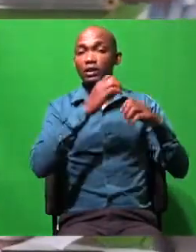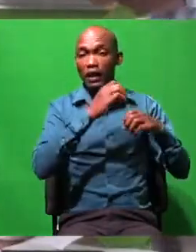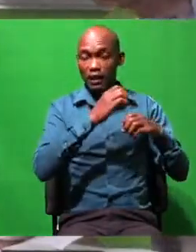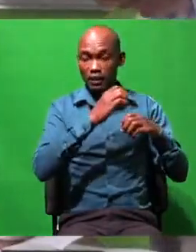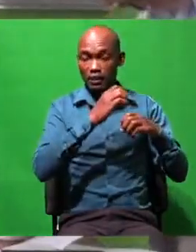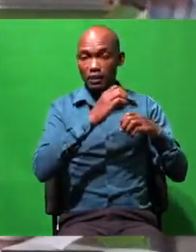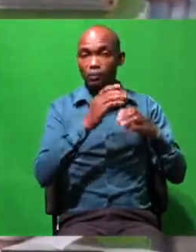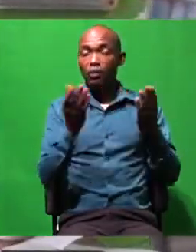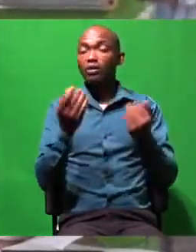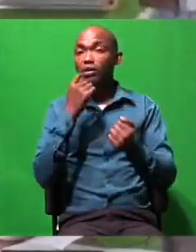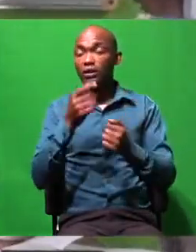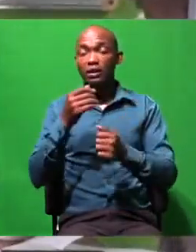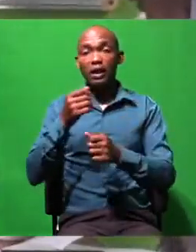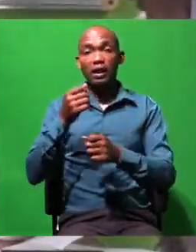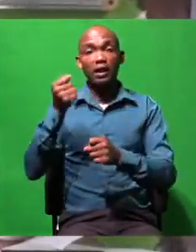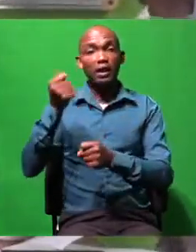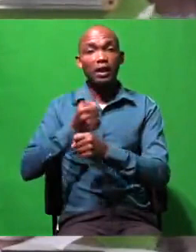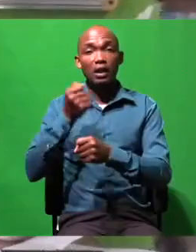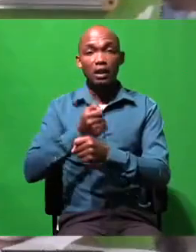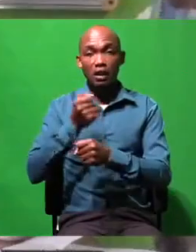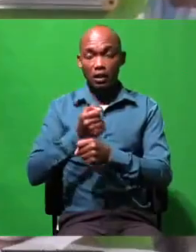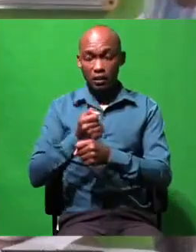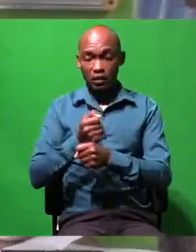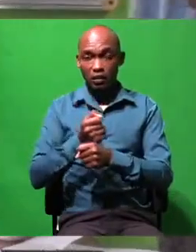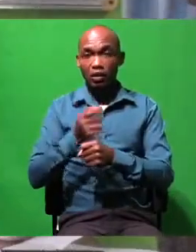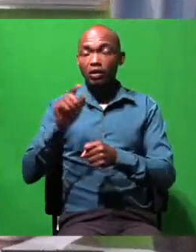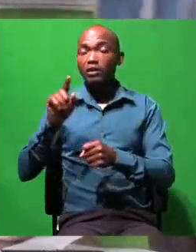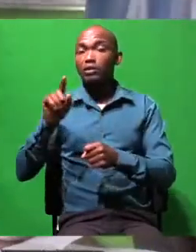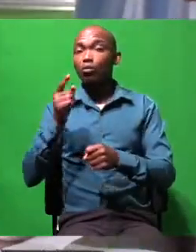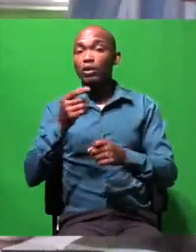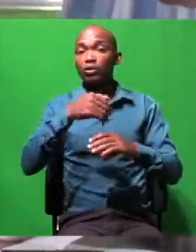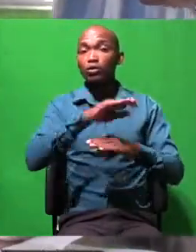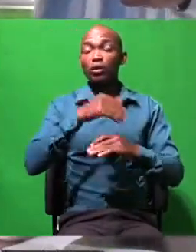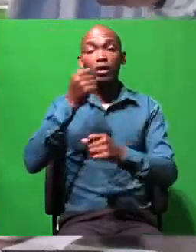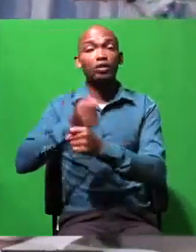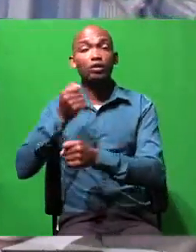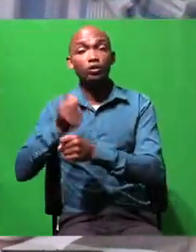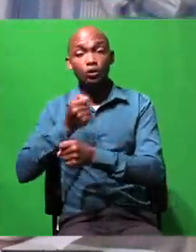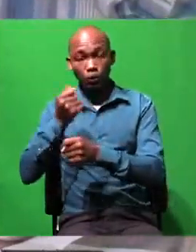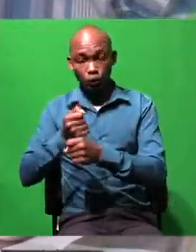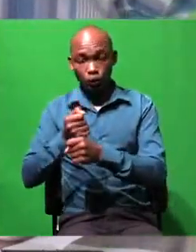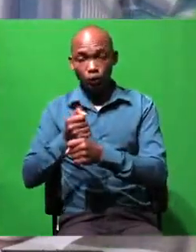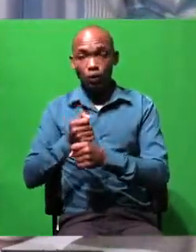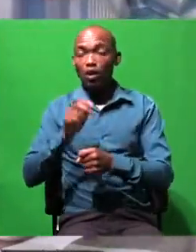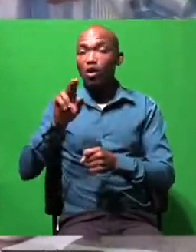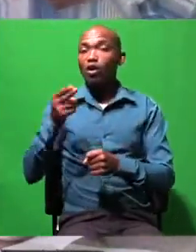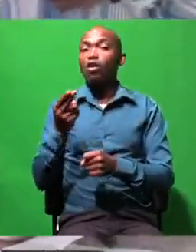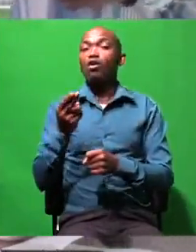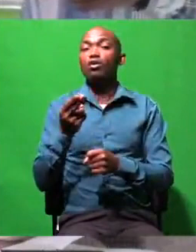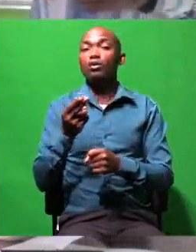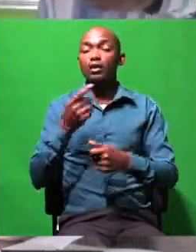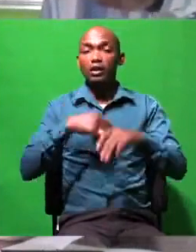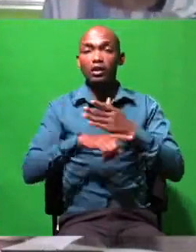science careers. If I say careers, I mean that what we are going to do